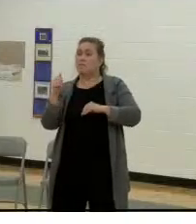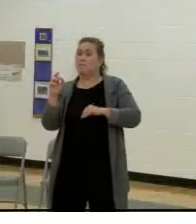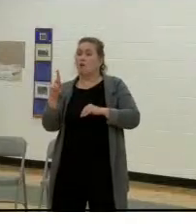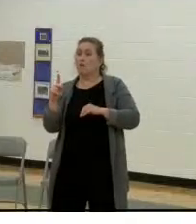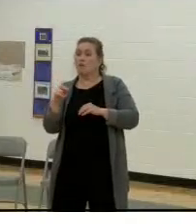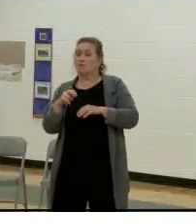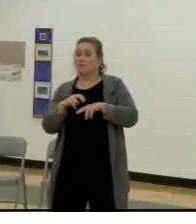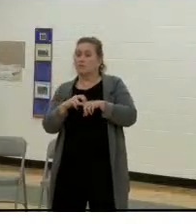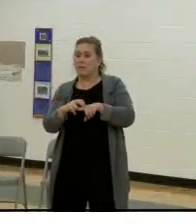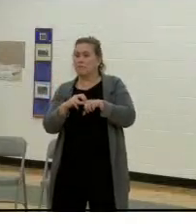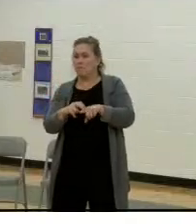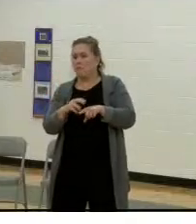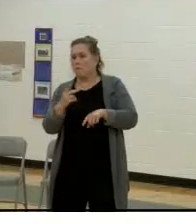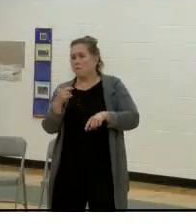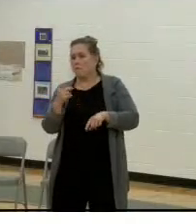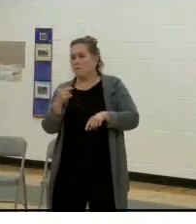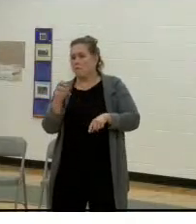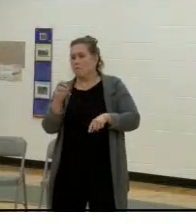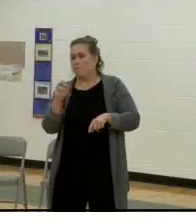track.